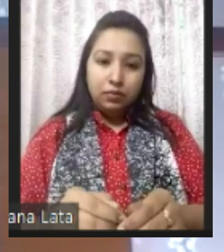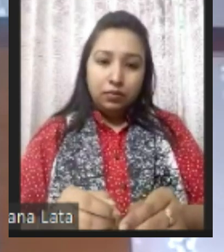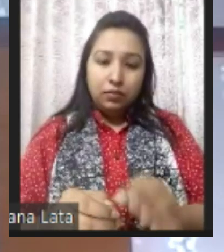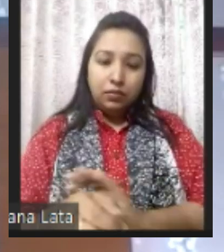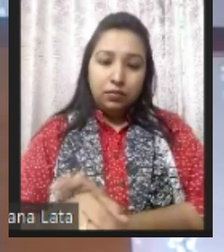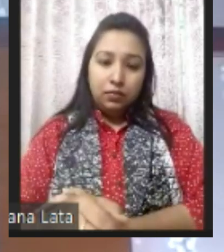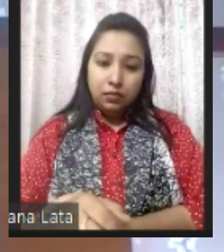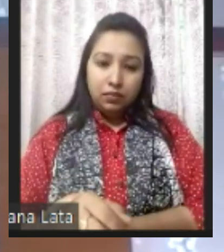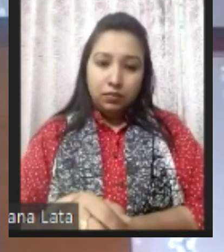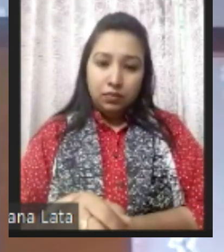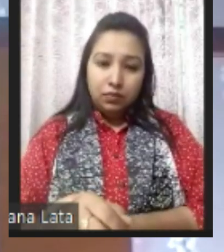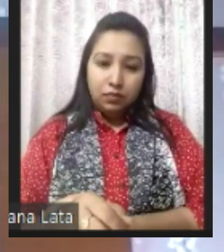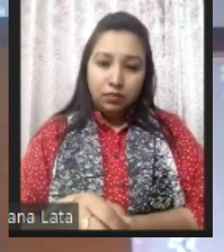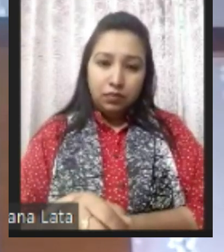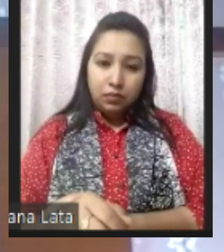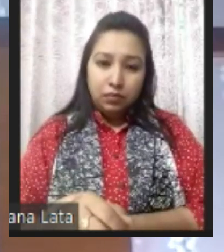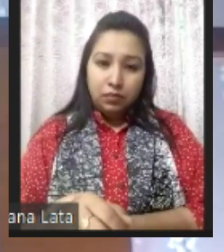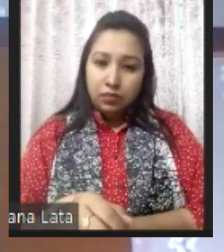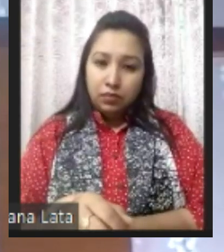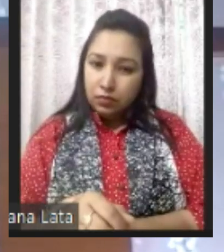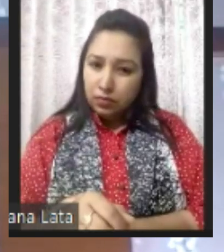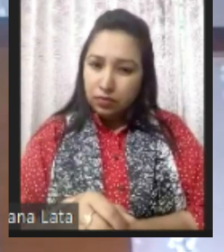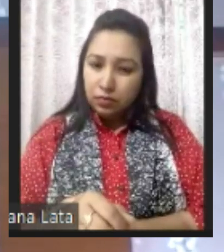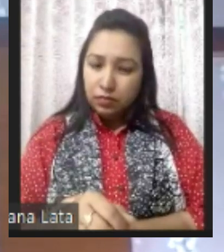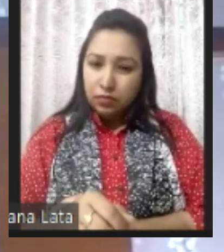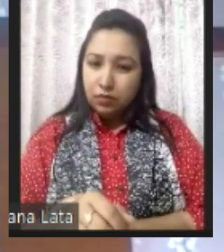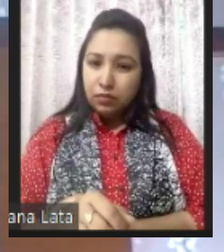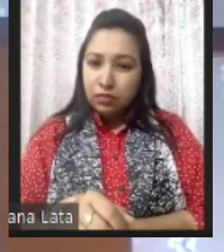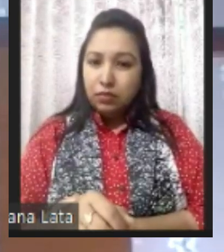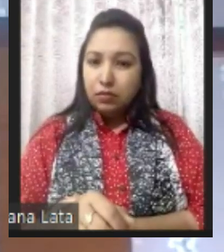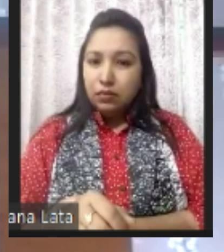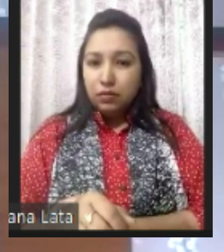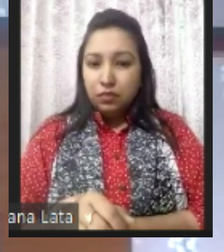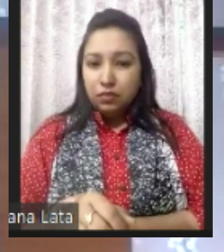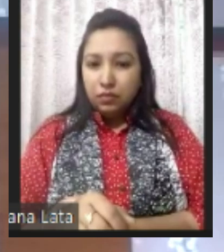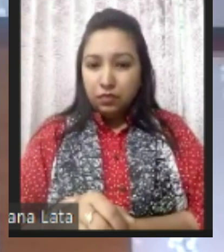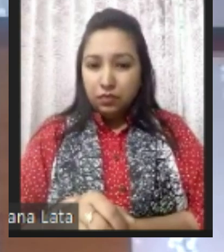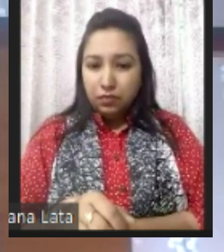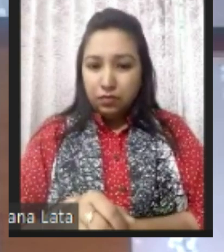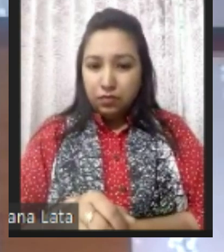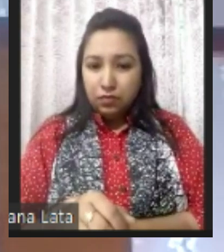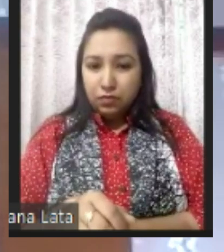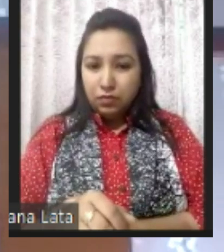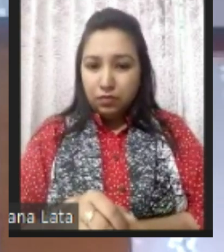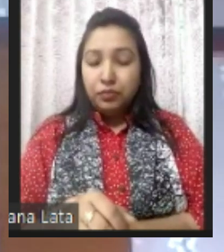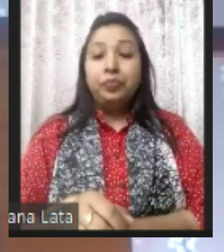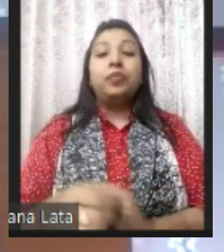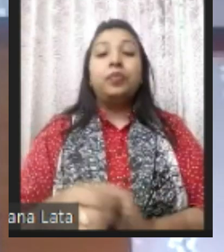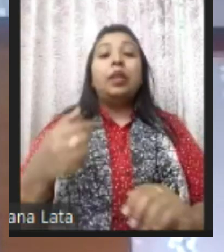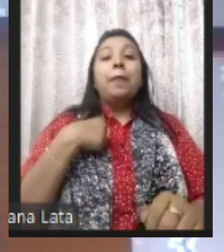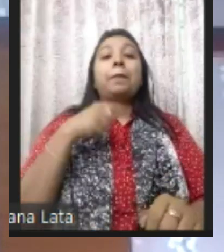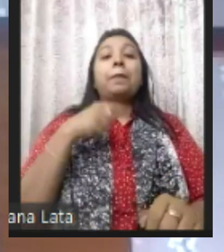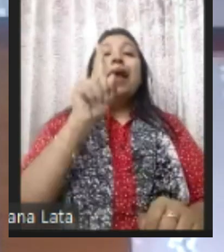in our country, rather we are also participating and also disseminating the knowledge that we created